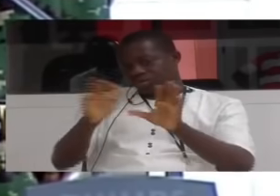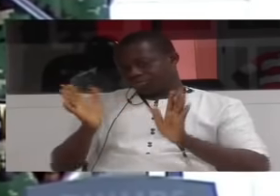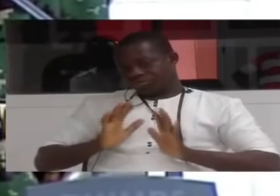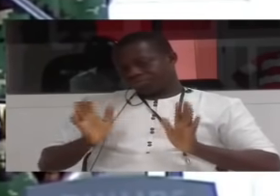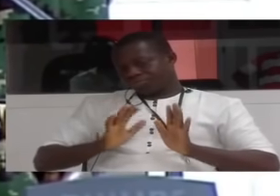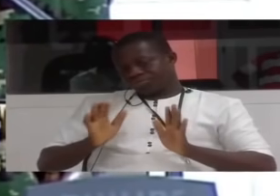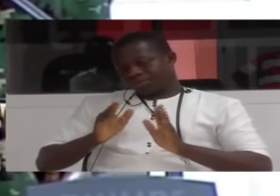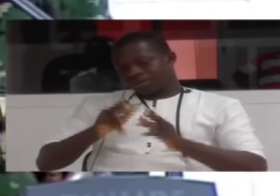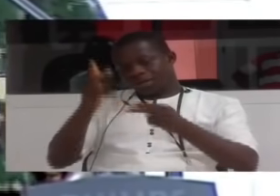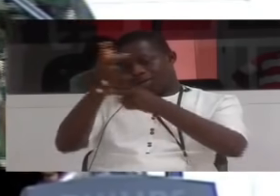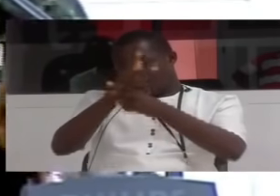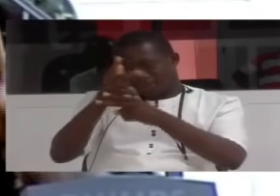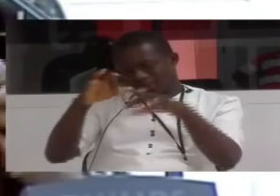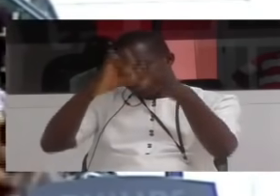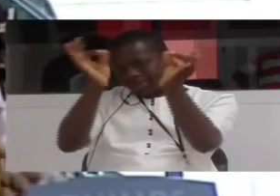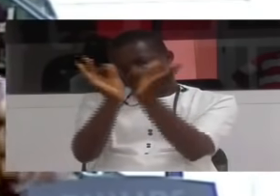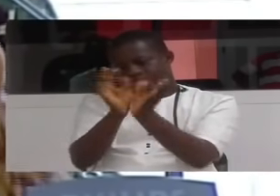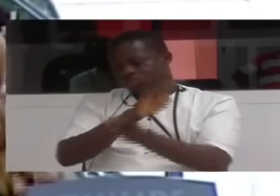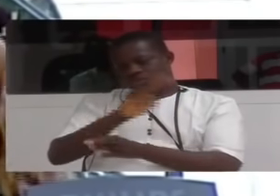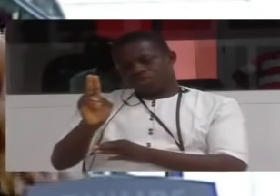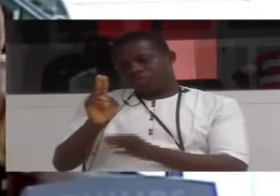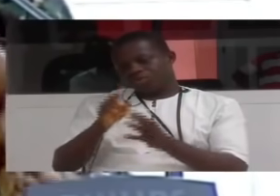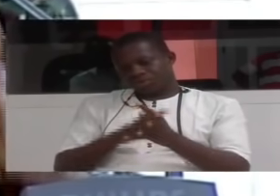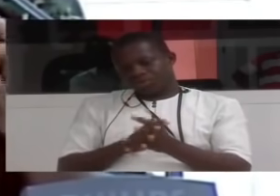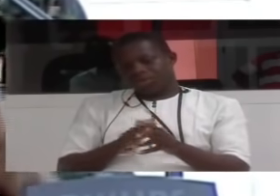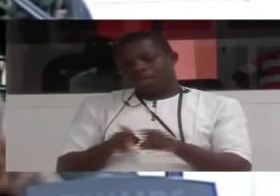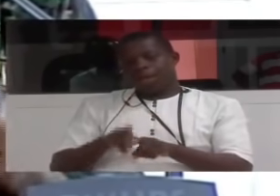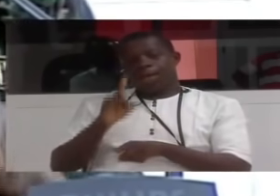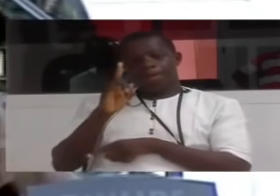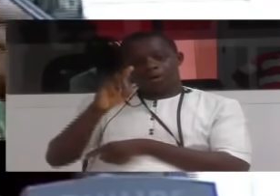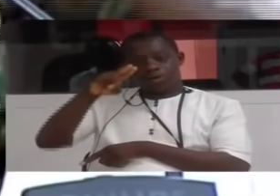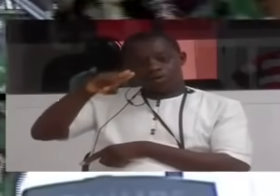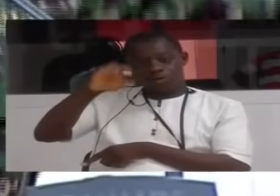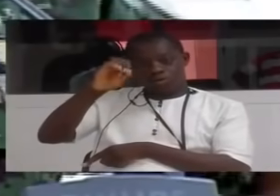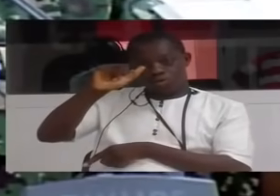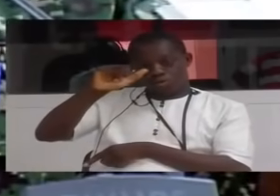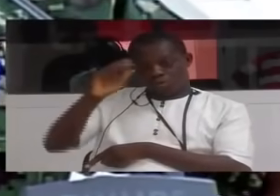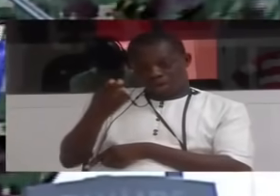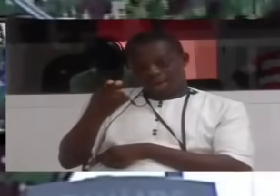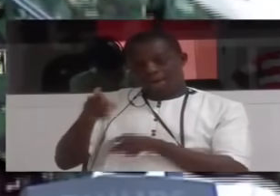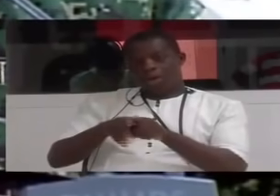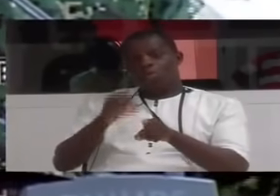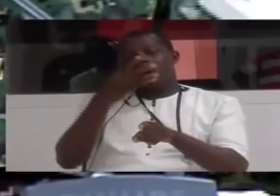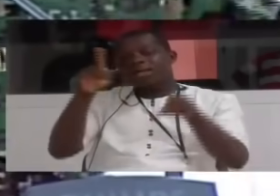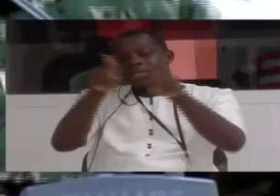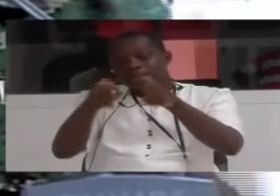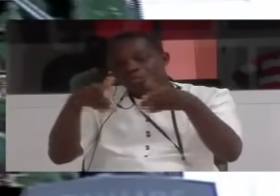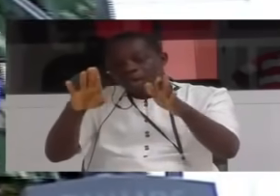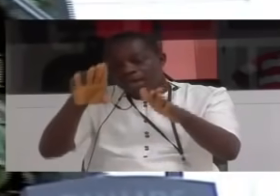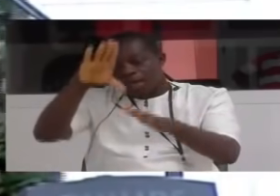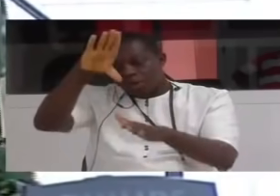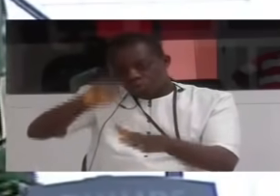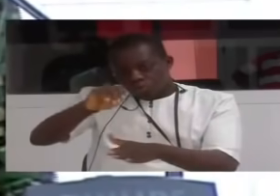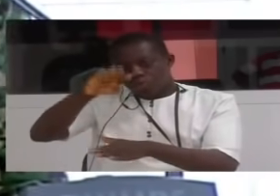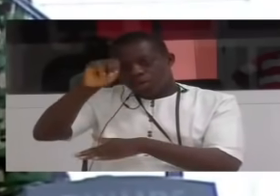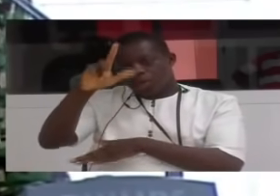that time I was not yet a member of the patrol team. Way mom Nuwa ba ci kaddu fofu la am comme nuñ def Ilo Jallow.